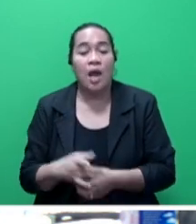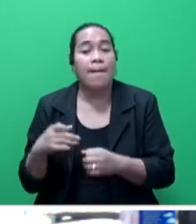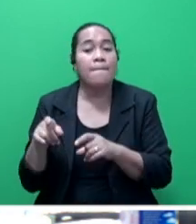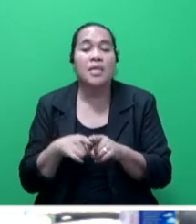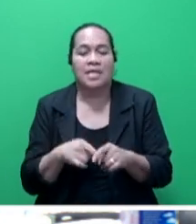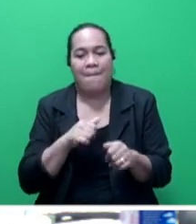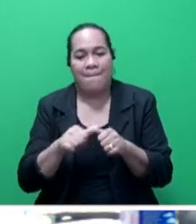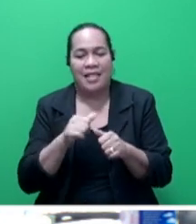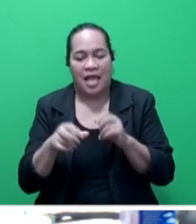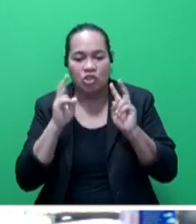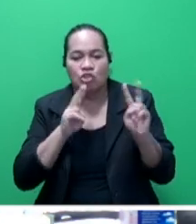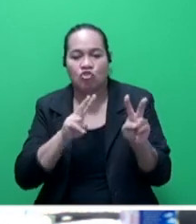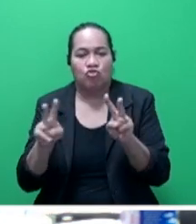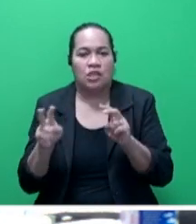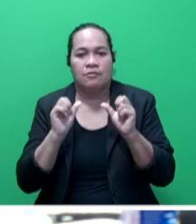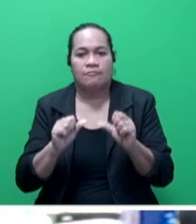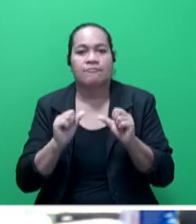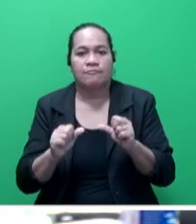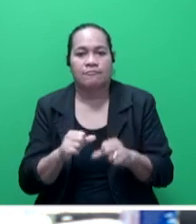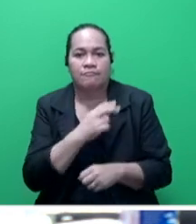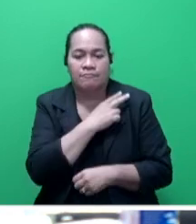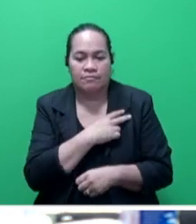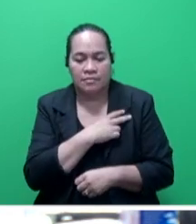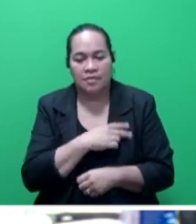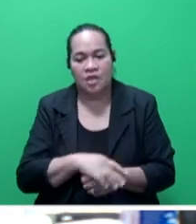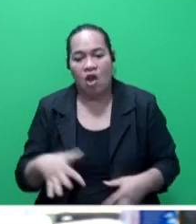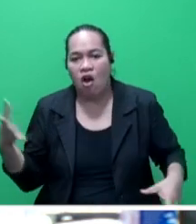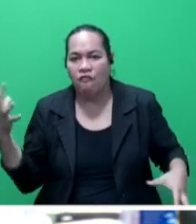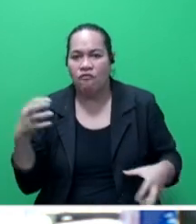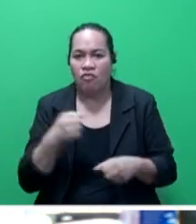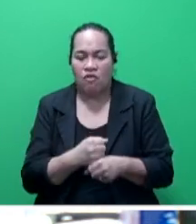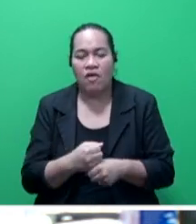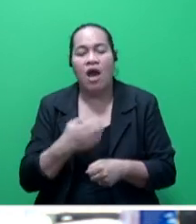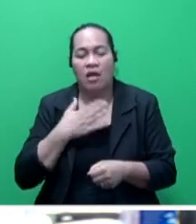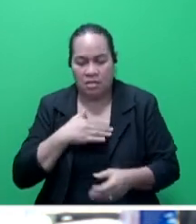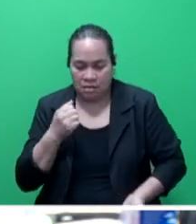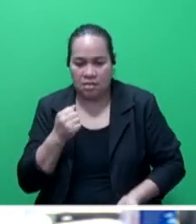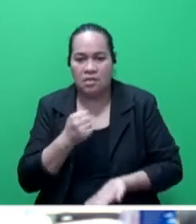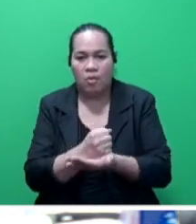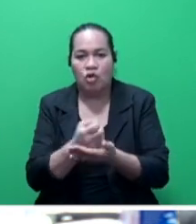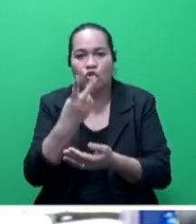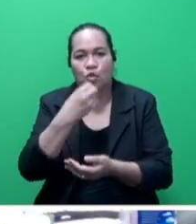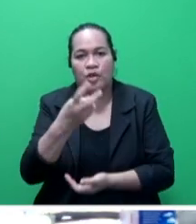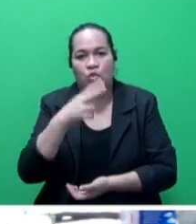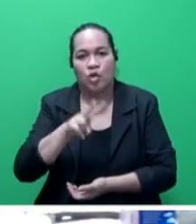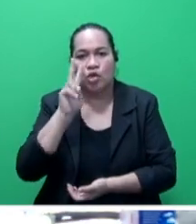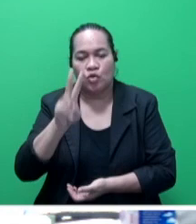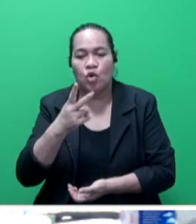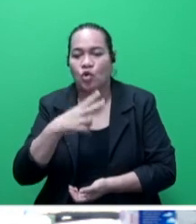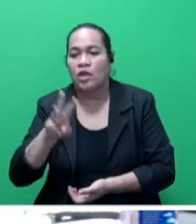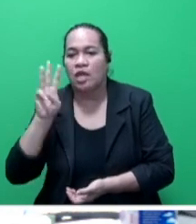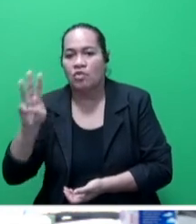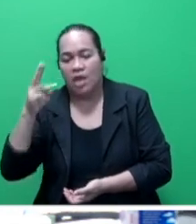better security for our people, Mr. Speaker, sir. Overall, I do support the 2022 and the 2023